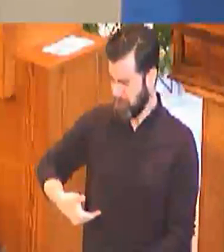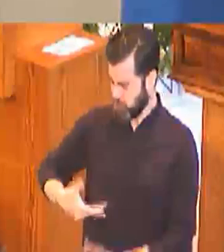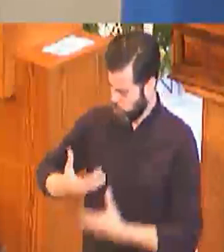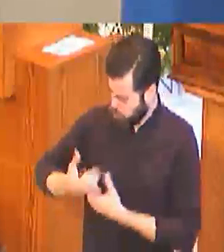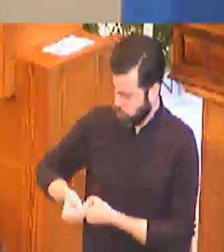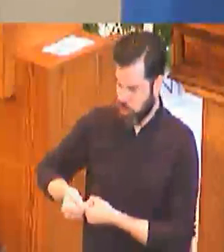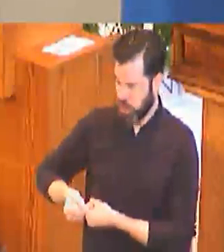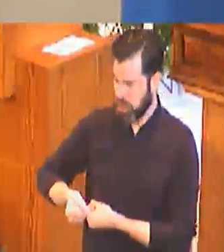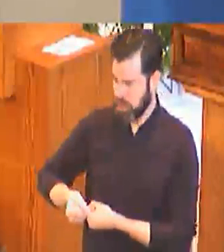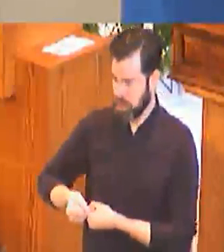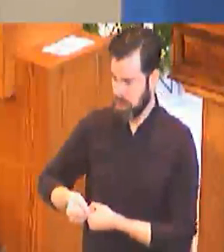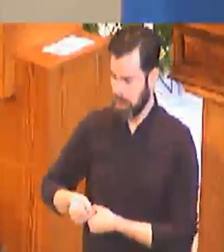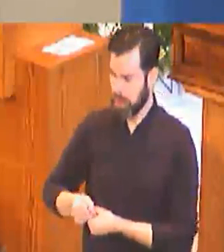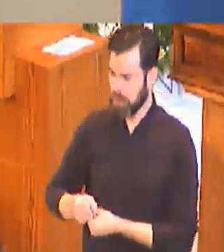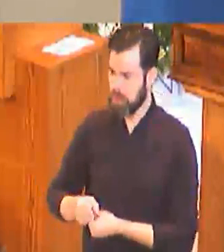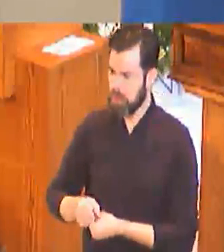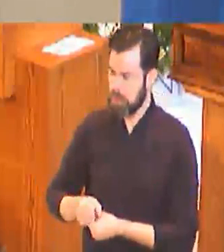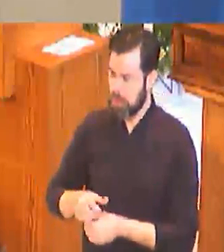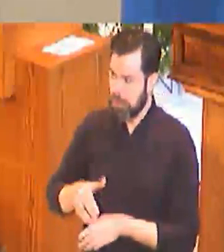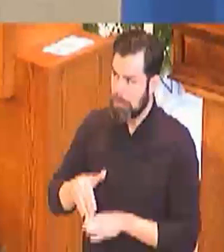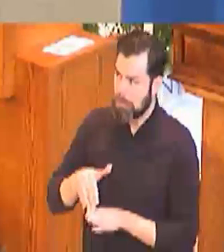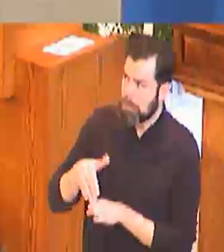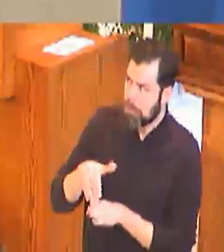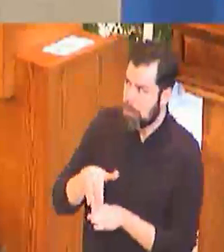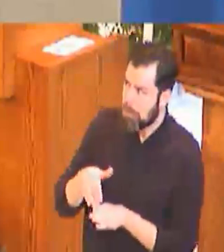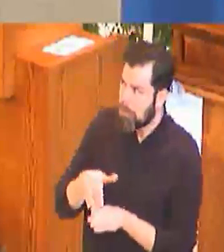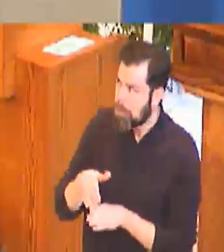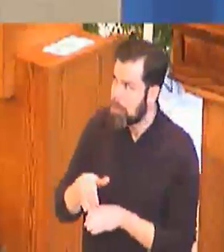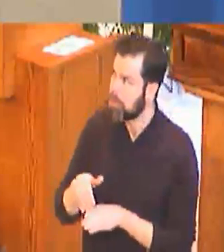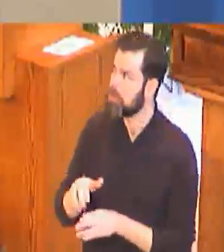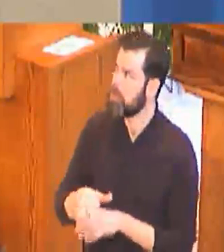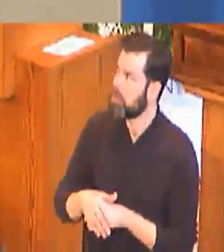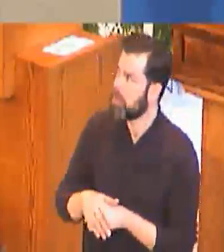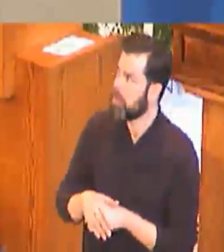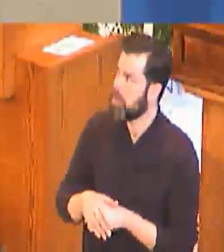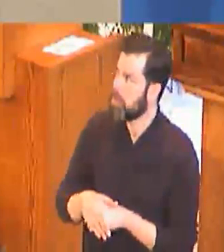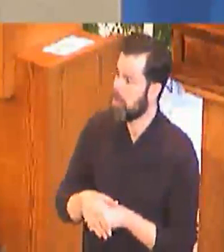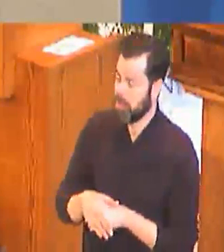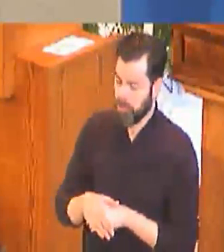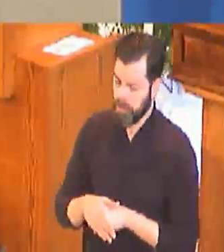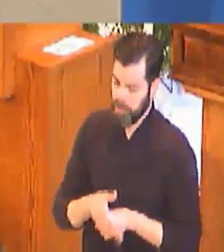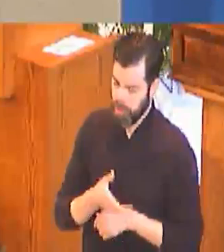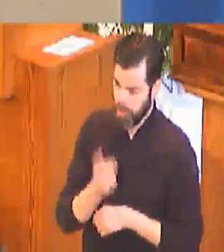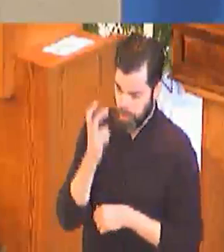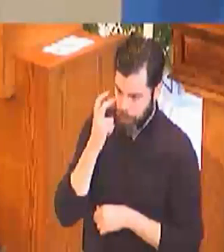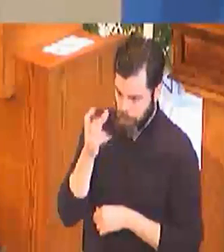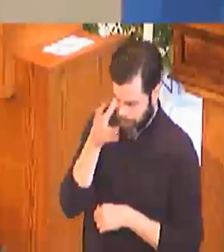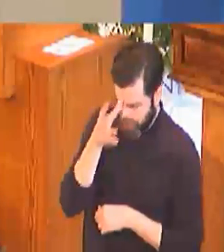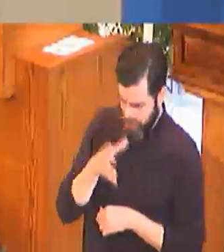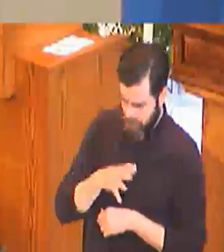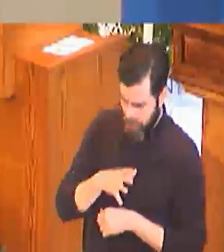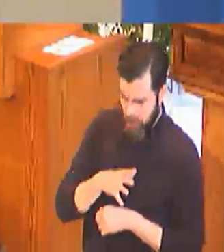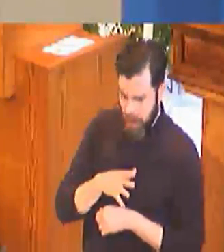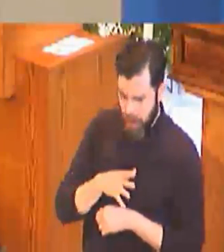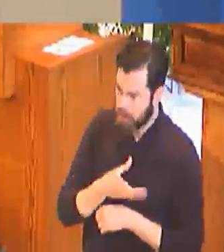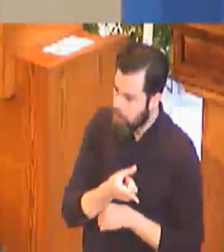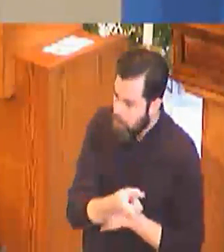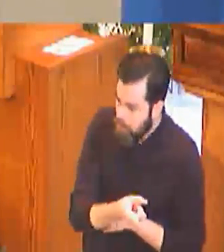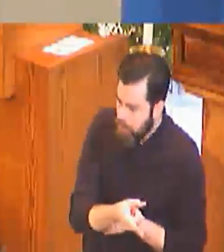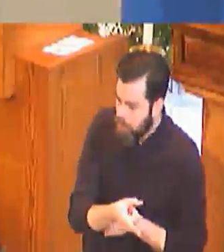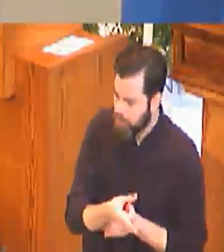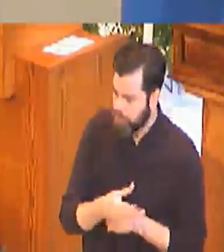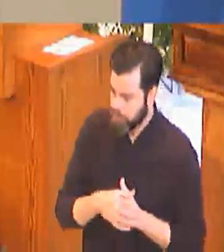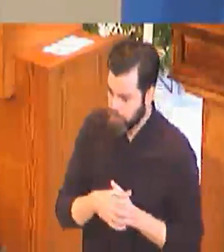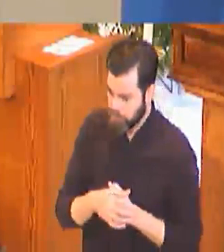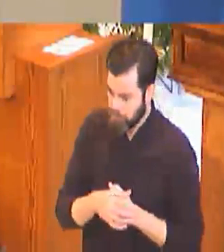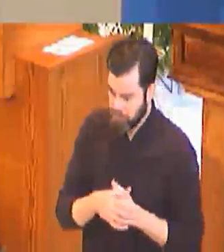He didn't question that his good, that this young man's good was expressing, because he saw it all as